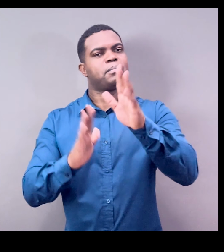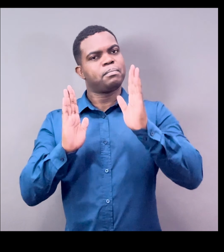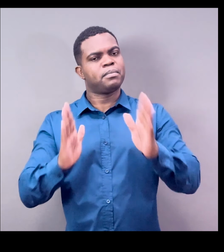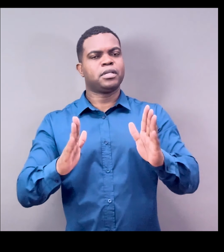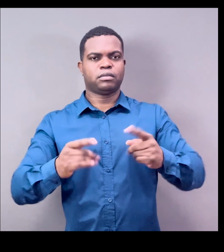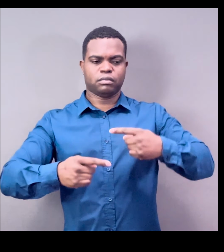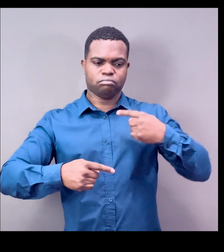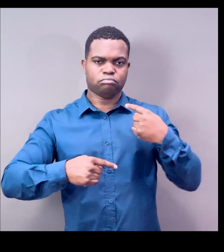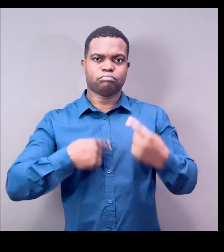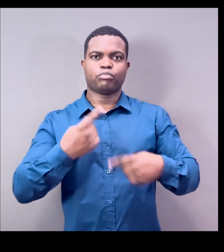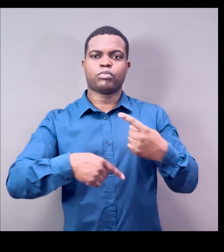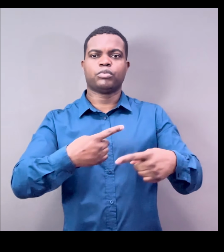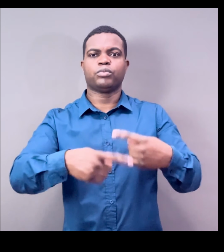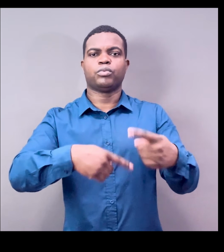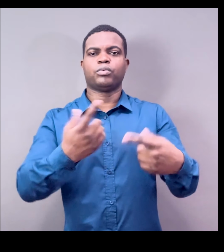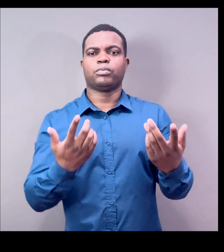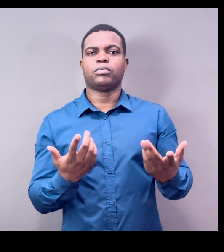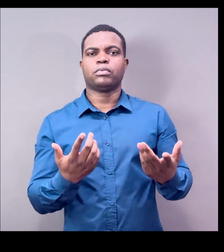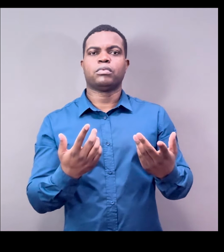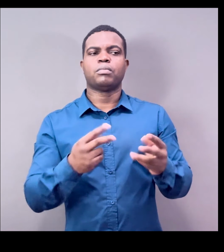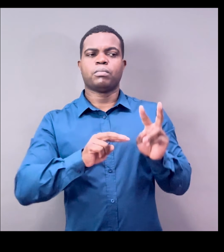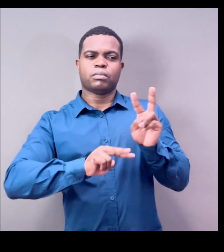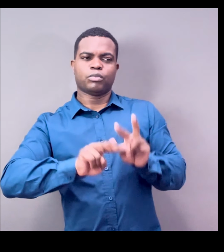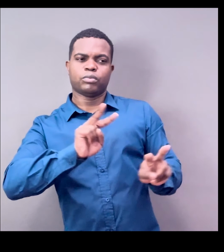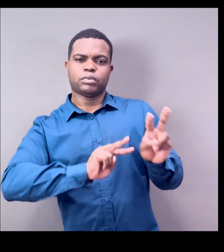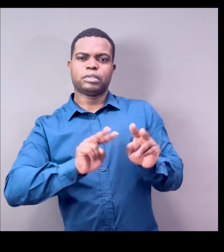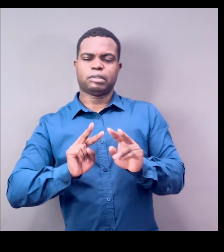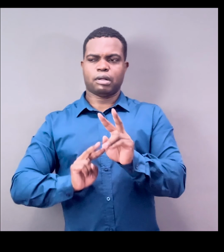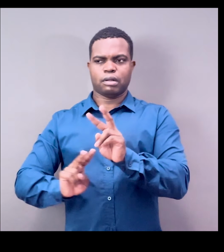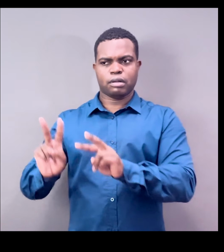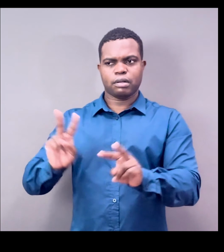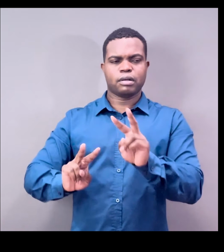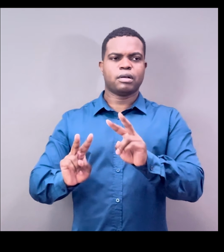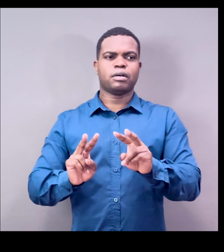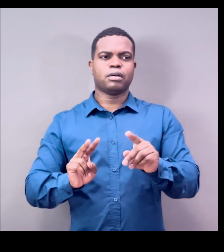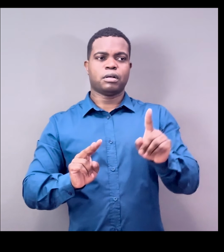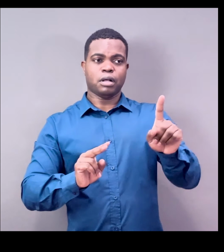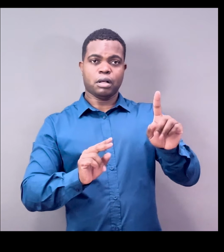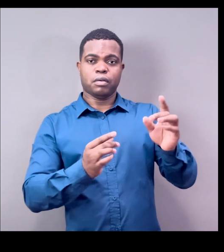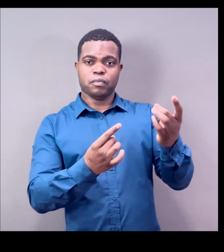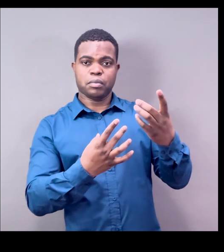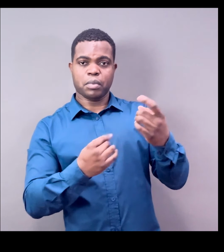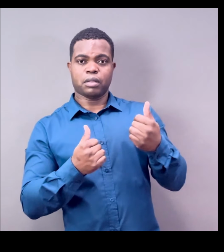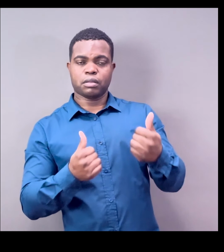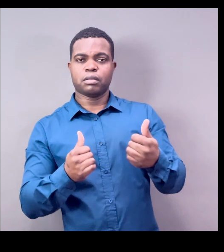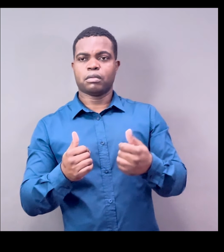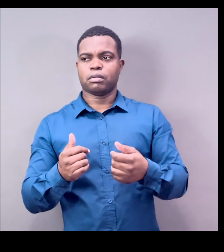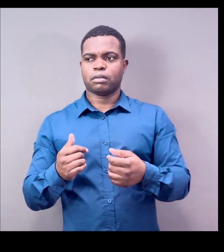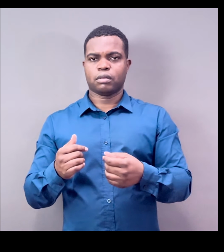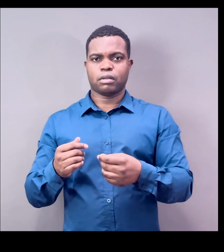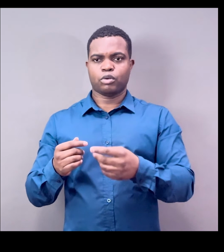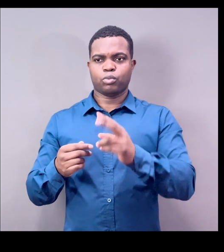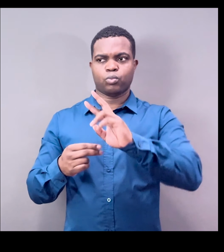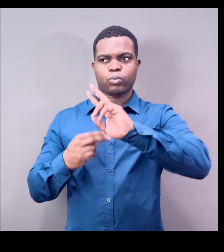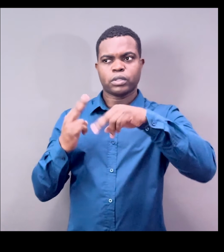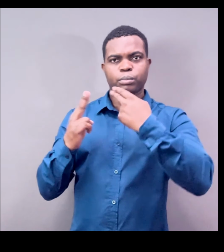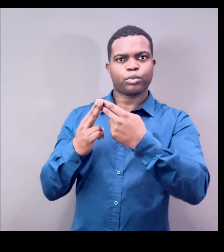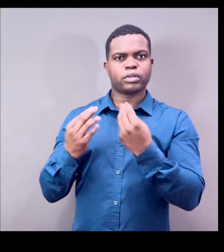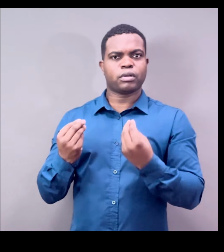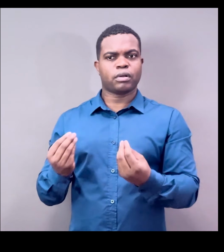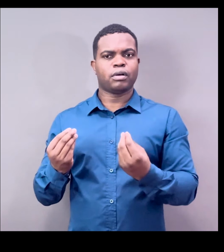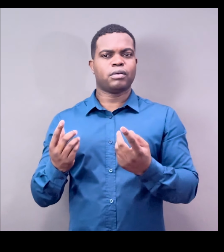continue to monitor them, continuously monitor them, their responses, how well are they responding. Even from